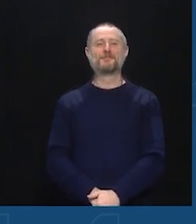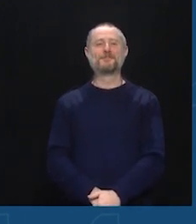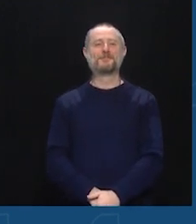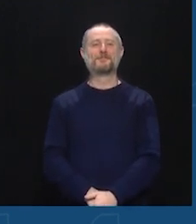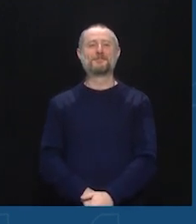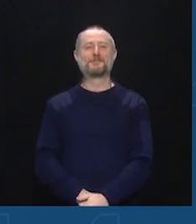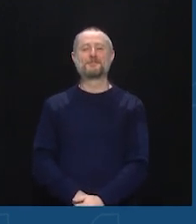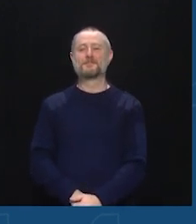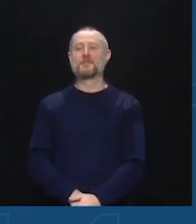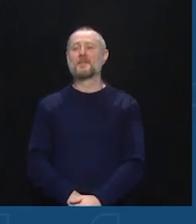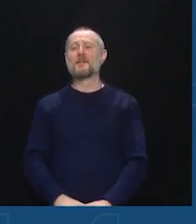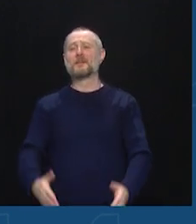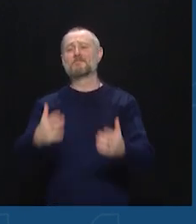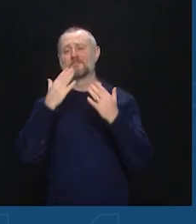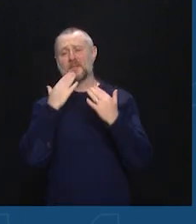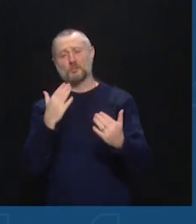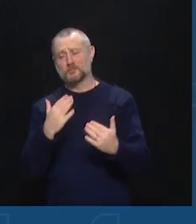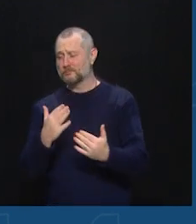Thank you so much, Governor.